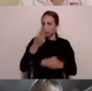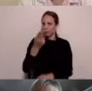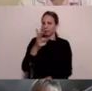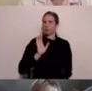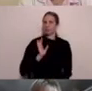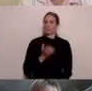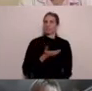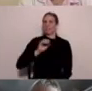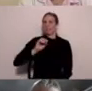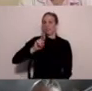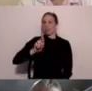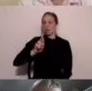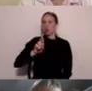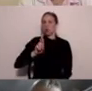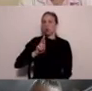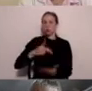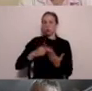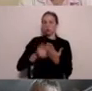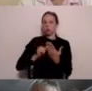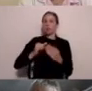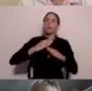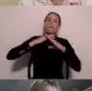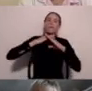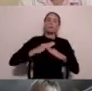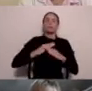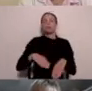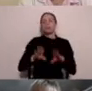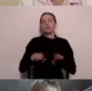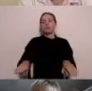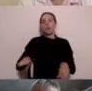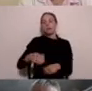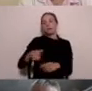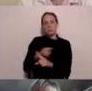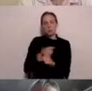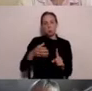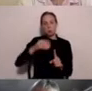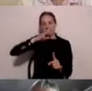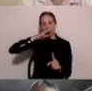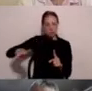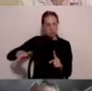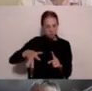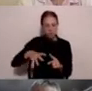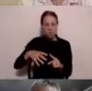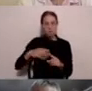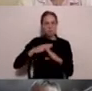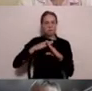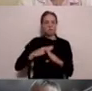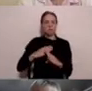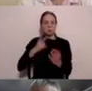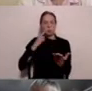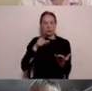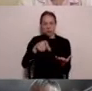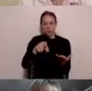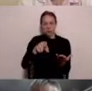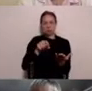project, which is the prevention of child abuse and neglect. And in this case, you can see in the graphic, we